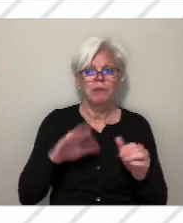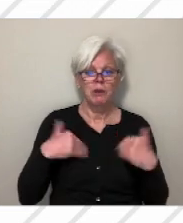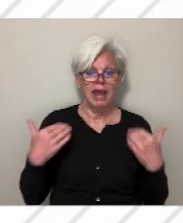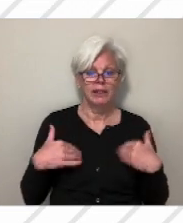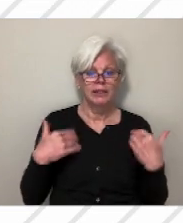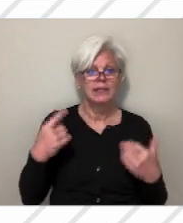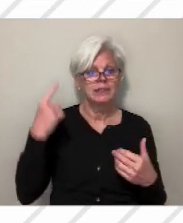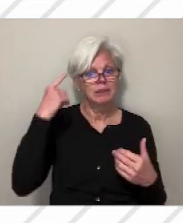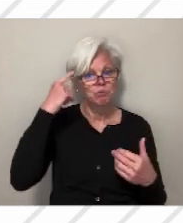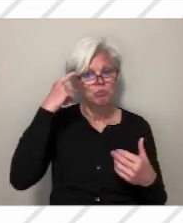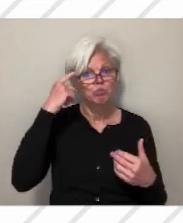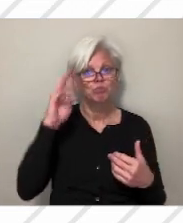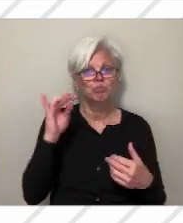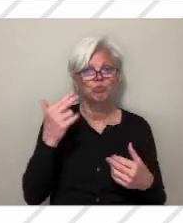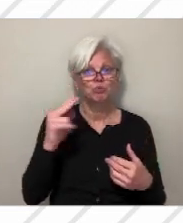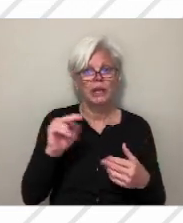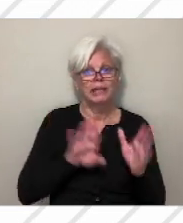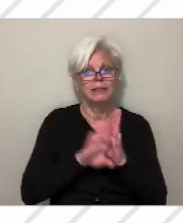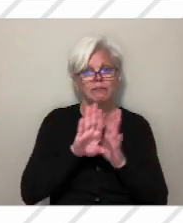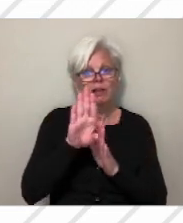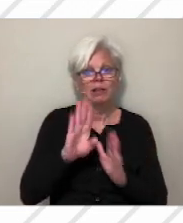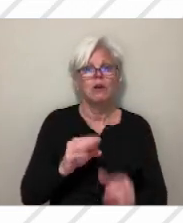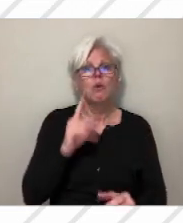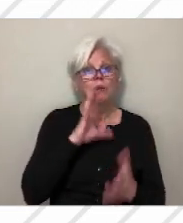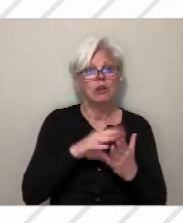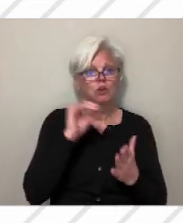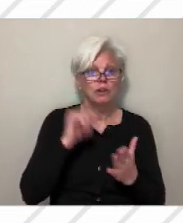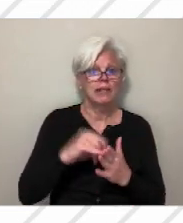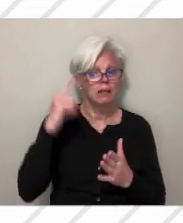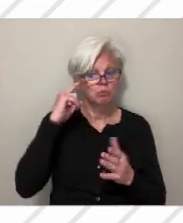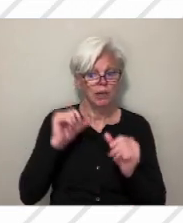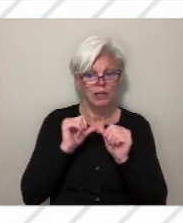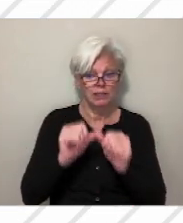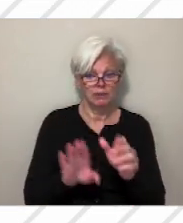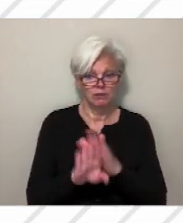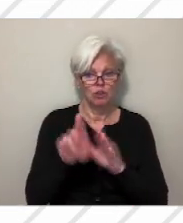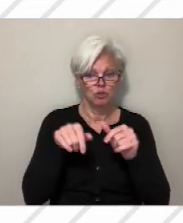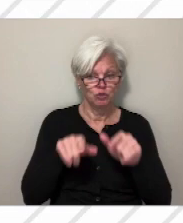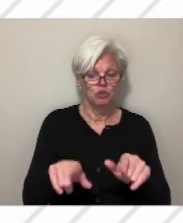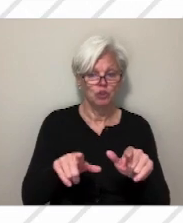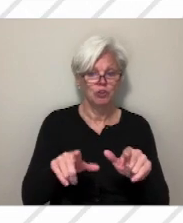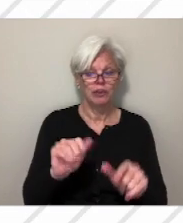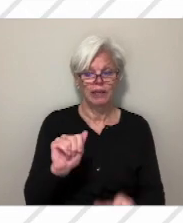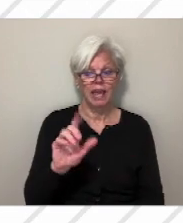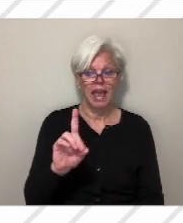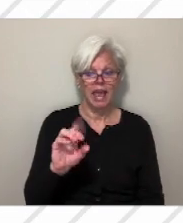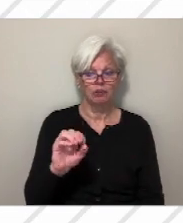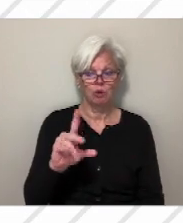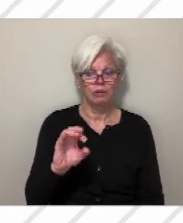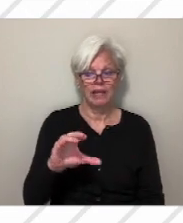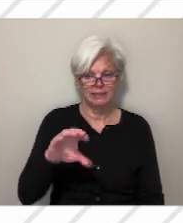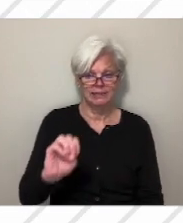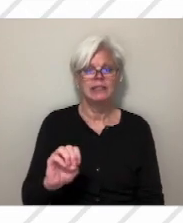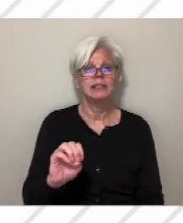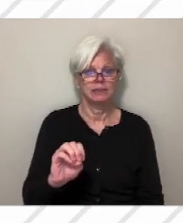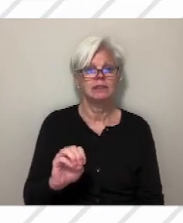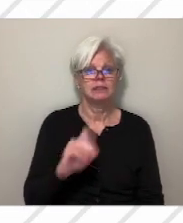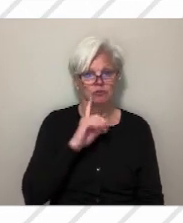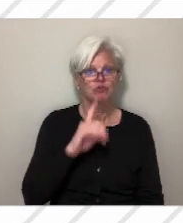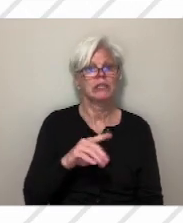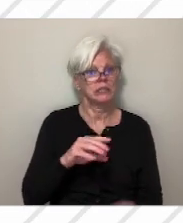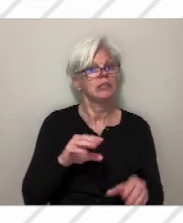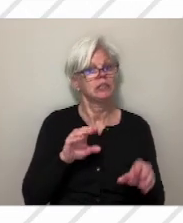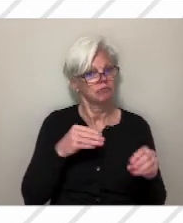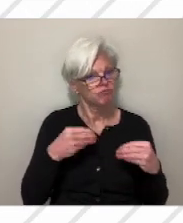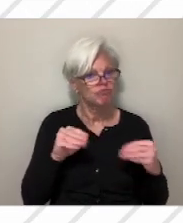that time. We've learned that the brain continues to develop during adolescence, that it is highly plastic. But most importantly, we've learned